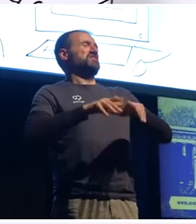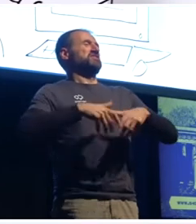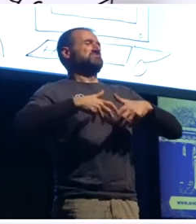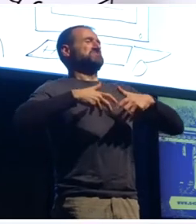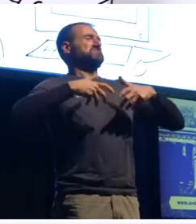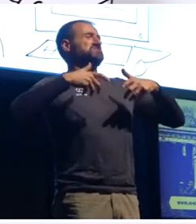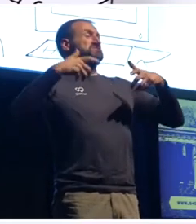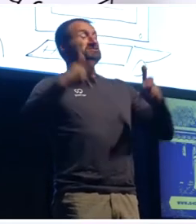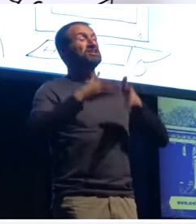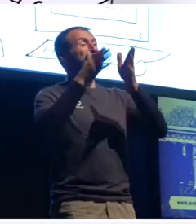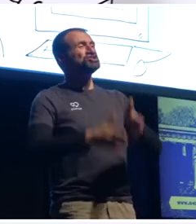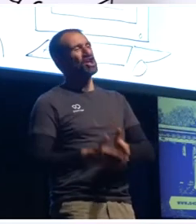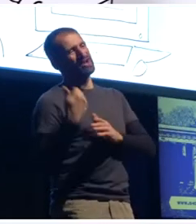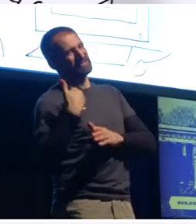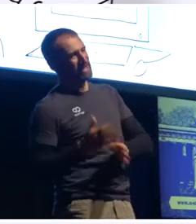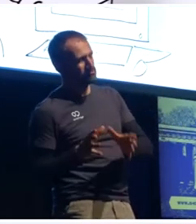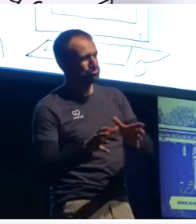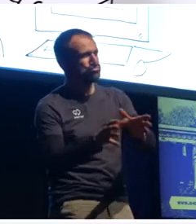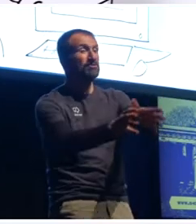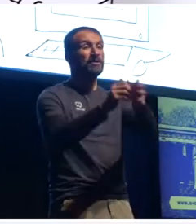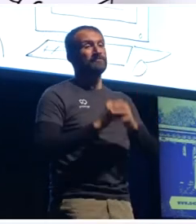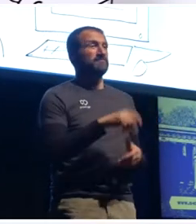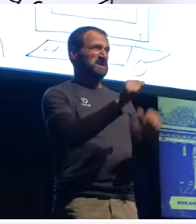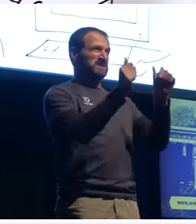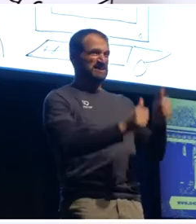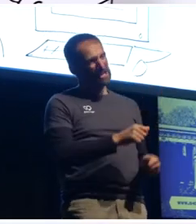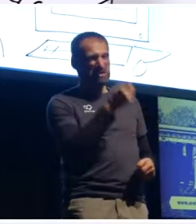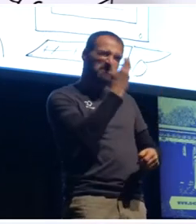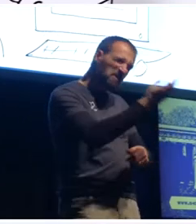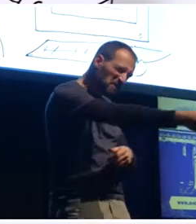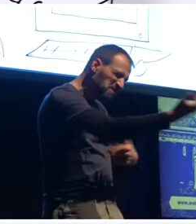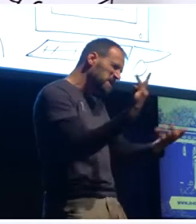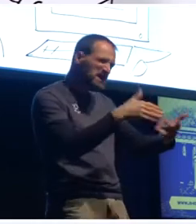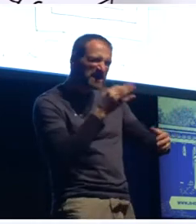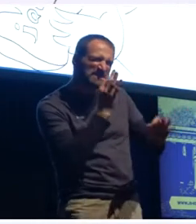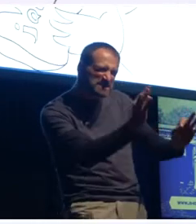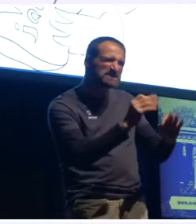Even the designers would typically just get angry at them if the PDFs were not pixel perfect.